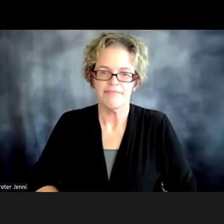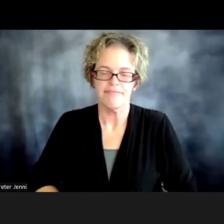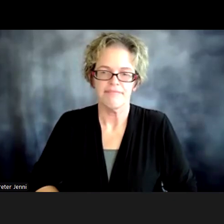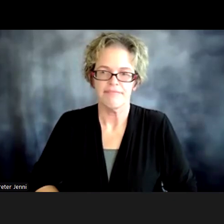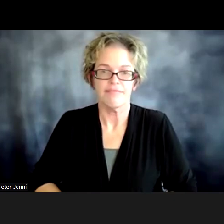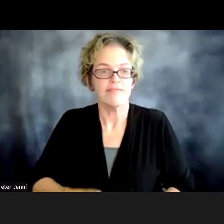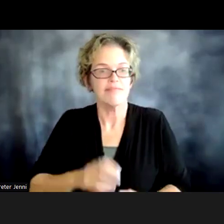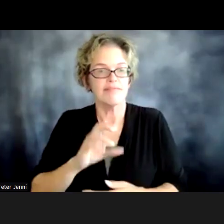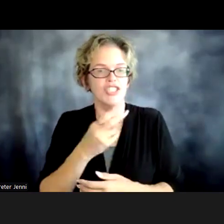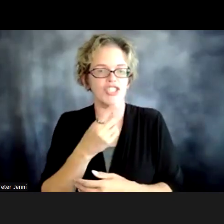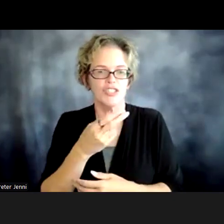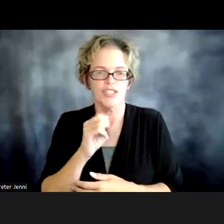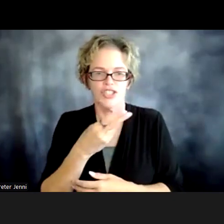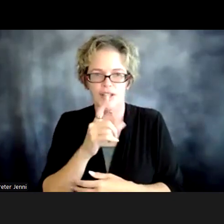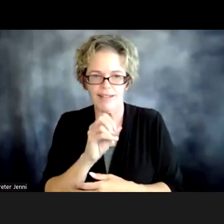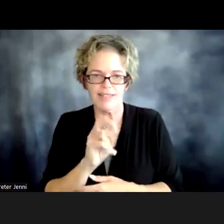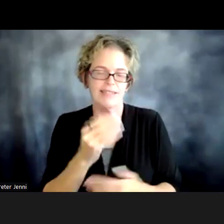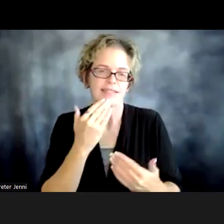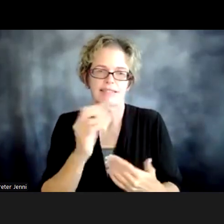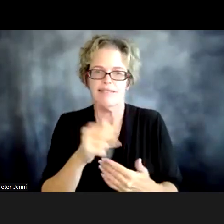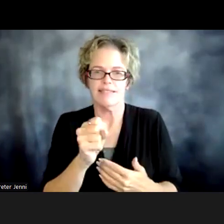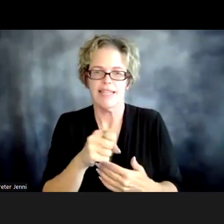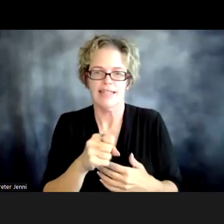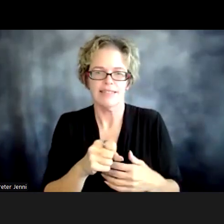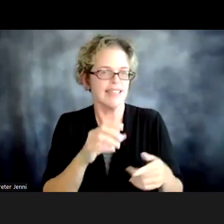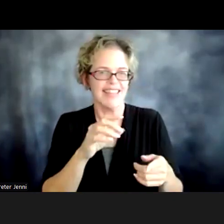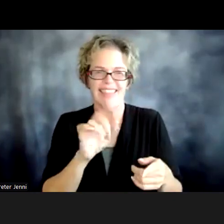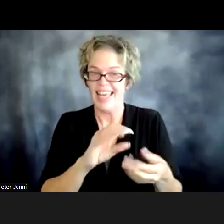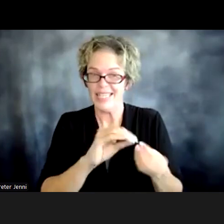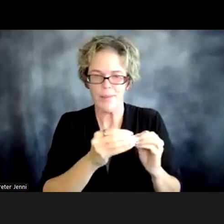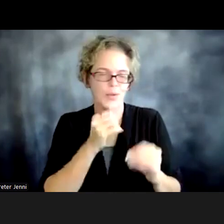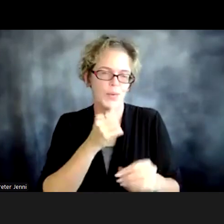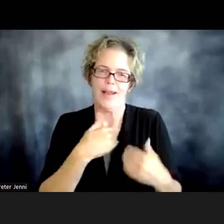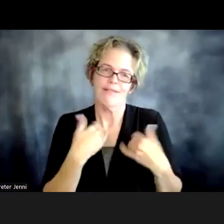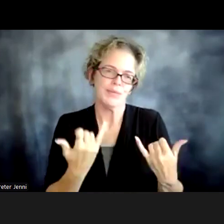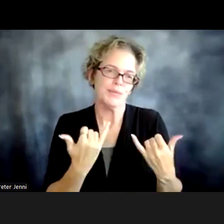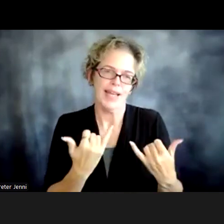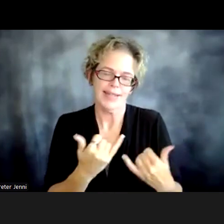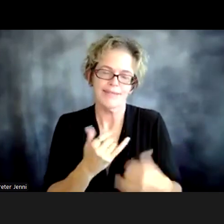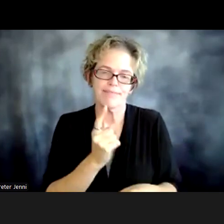Thanks, Sheldon. Yeah, I think that is definitely not something we have today.